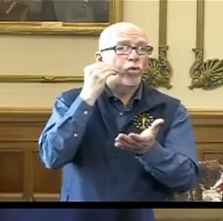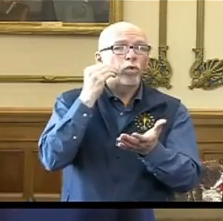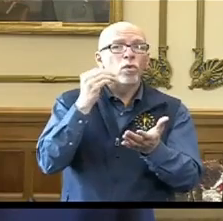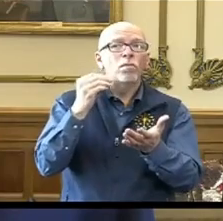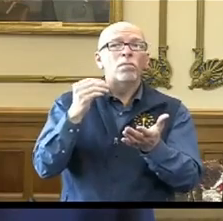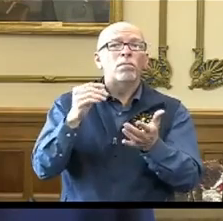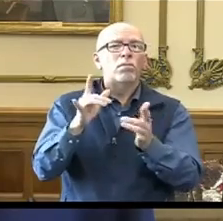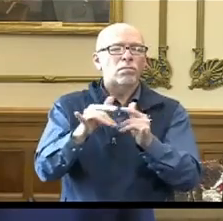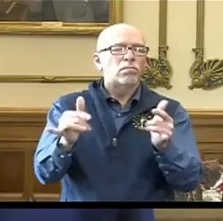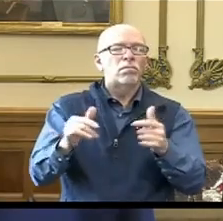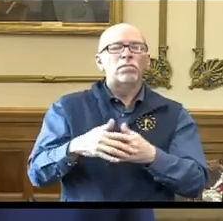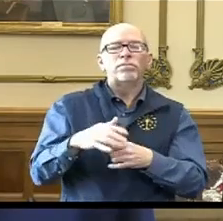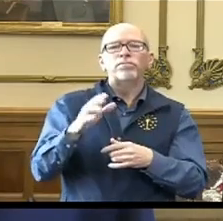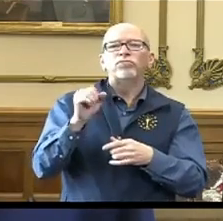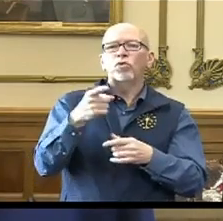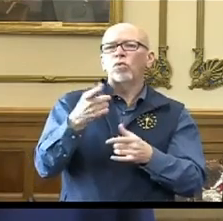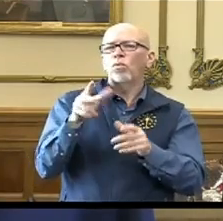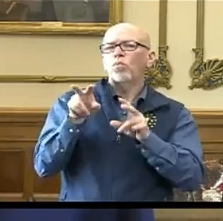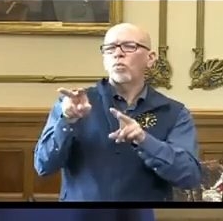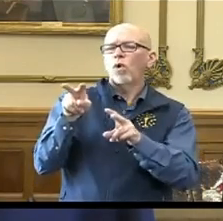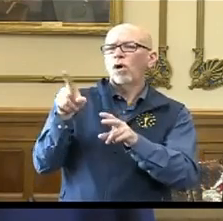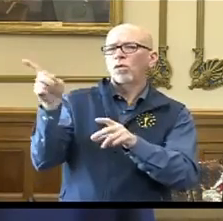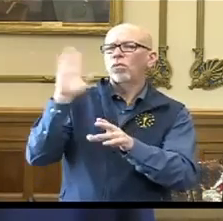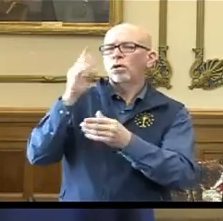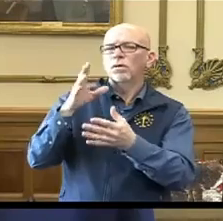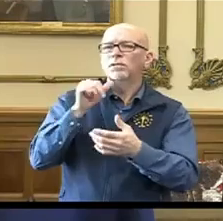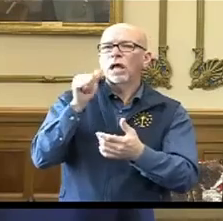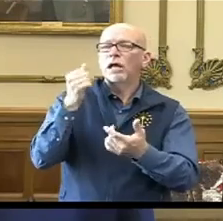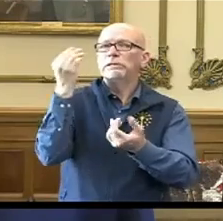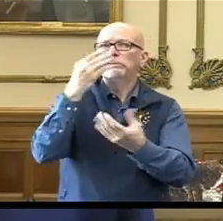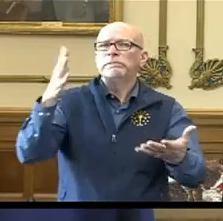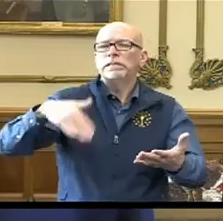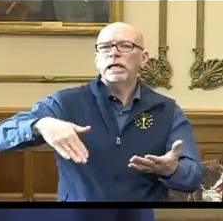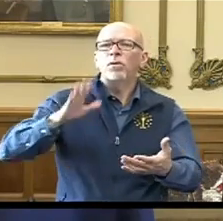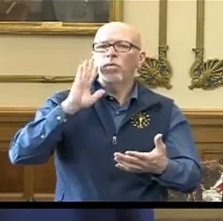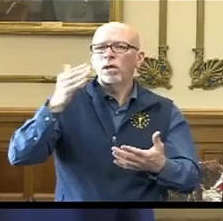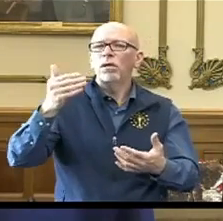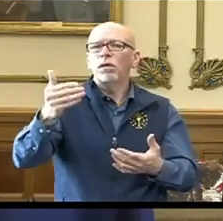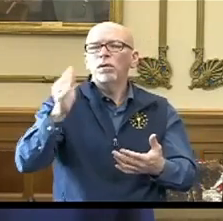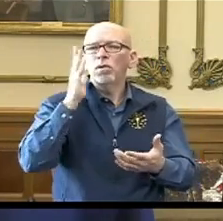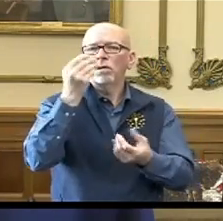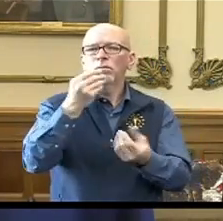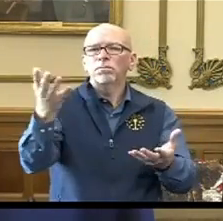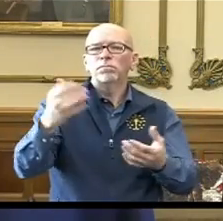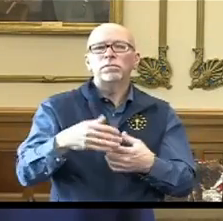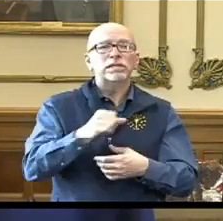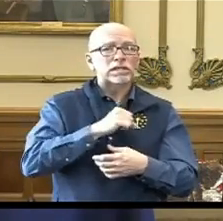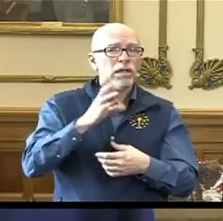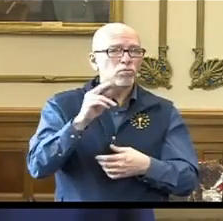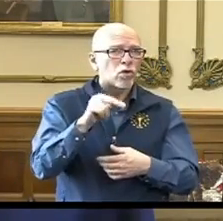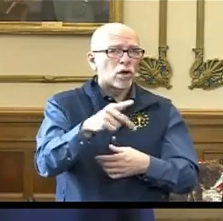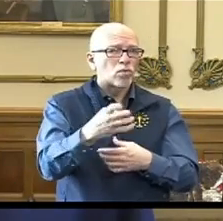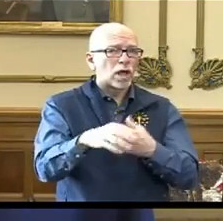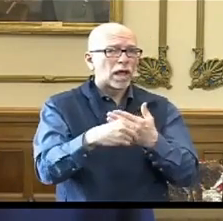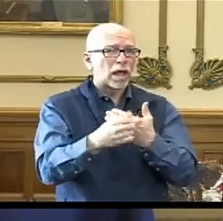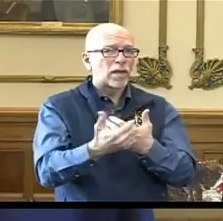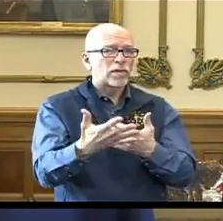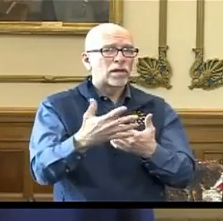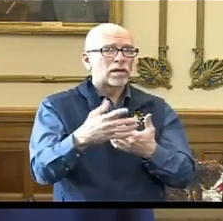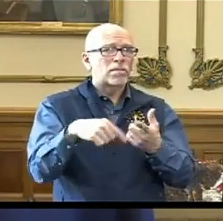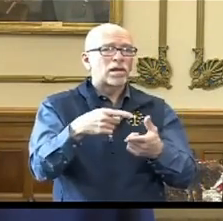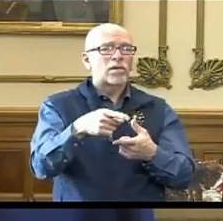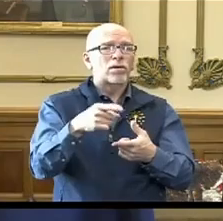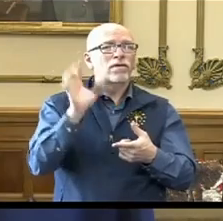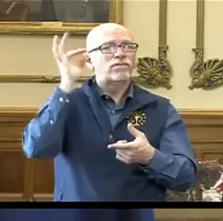et cetera. So pay close attention to that. If they're not making that news right now, it will be forthcoming. Senator Braun, did you want to add anything about